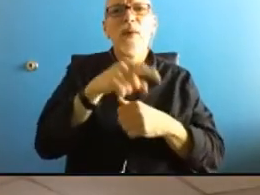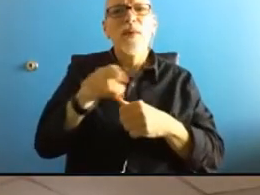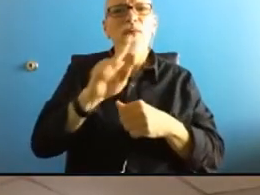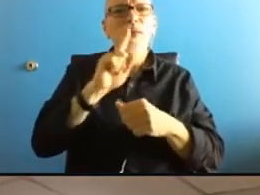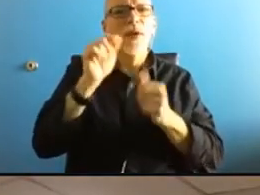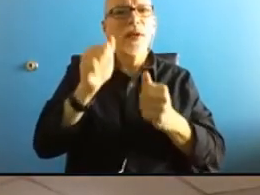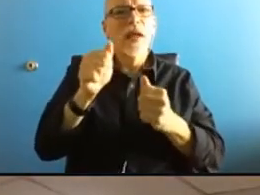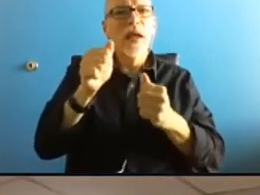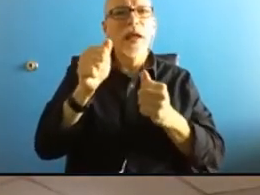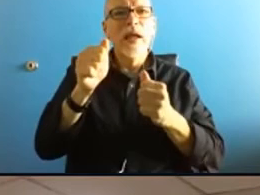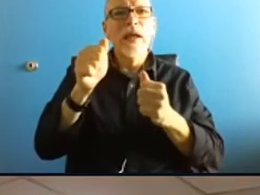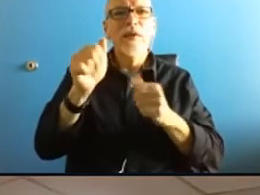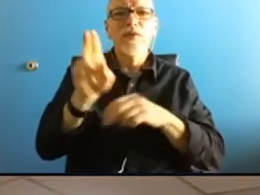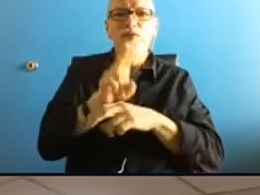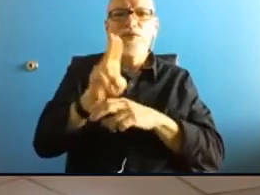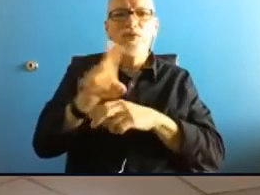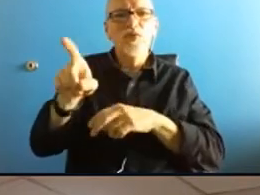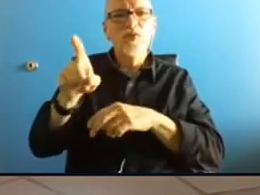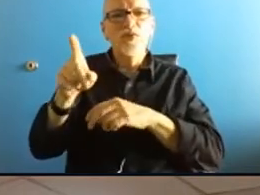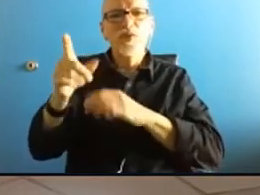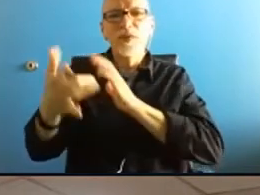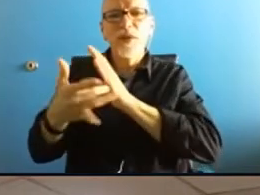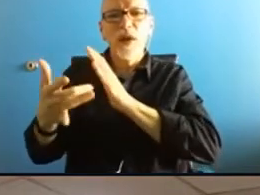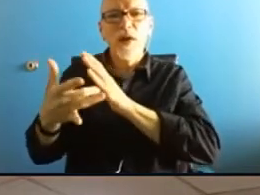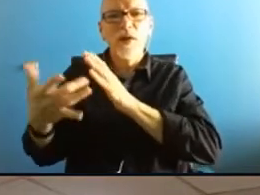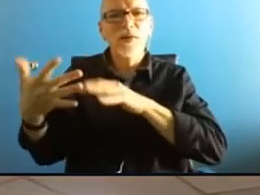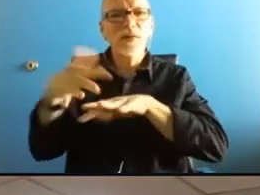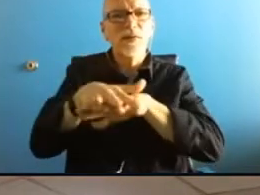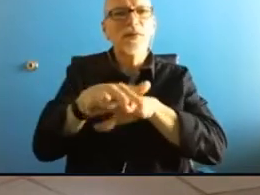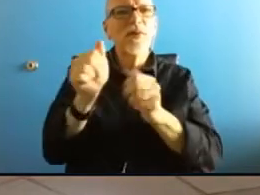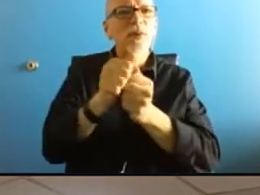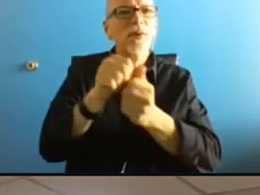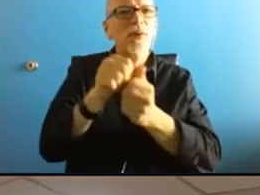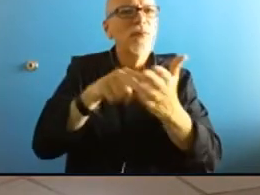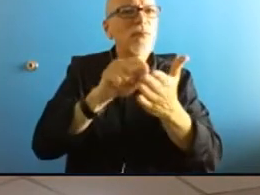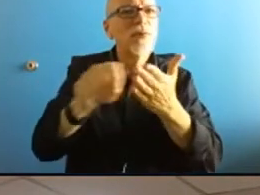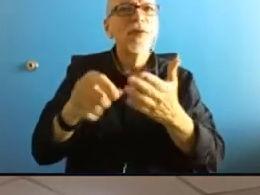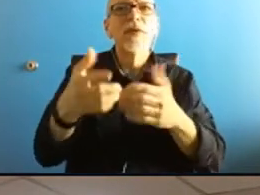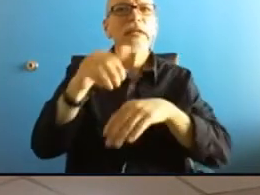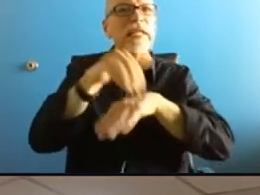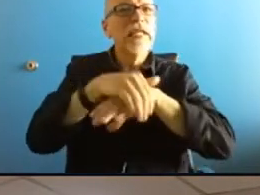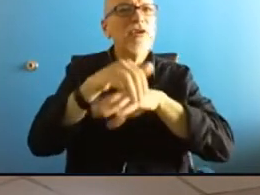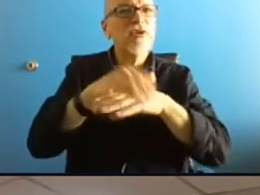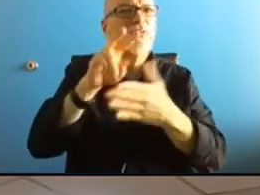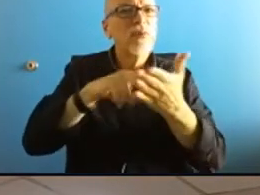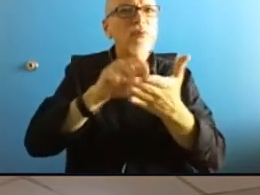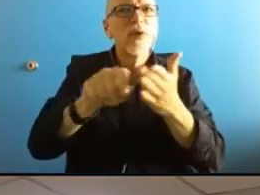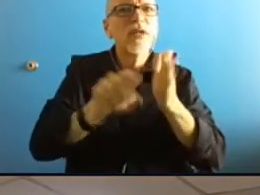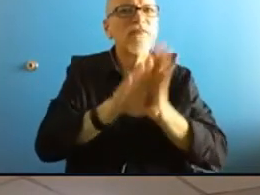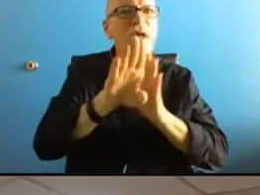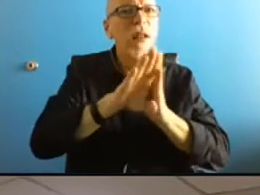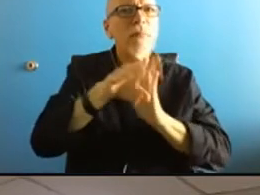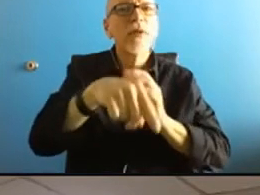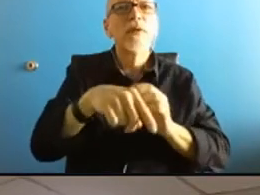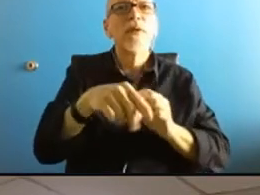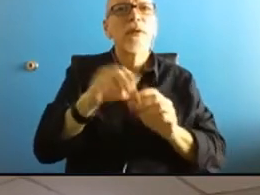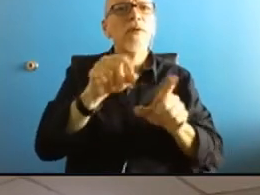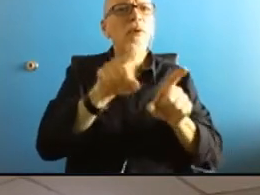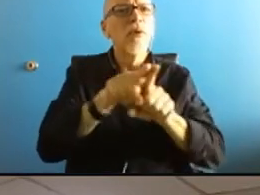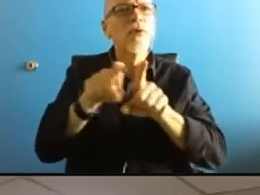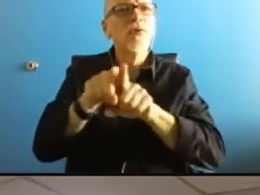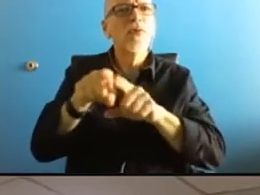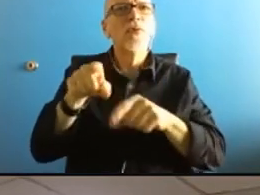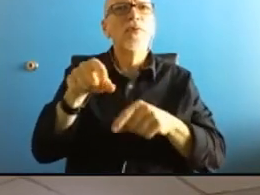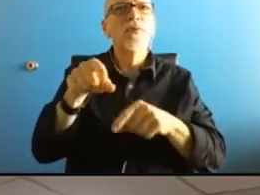integrated in literacy and, English literacy development, as well as, if